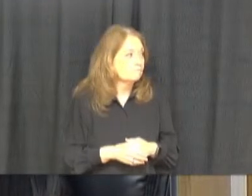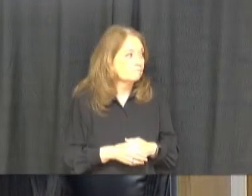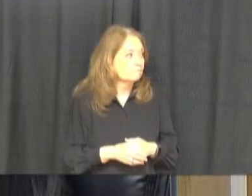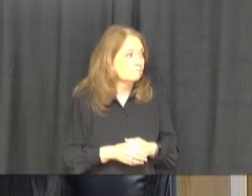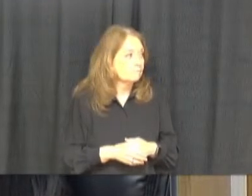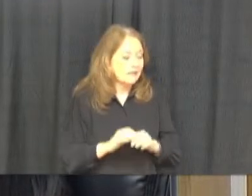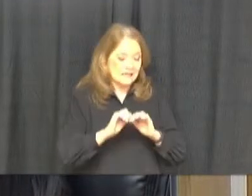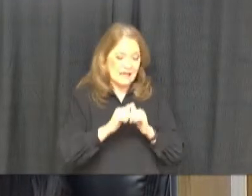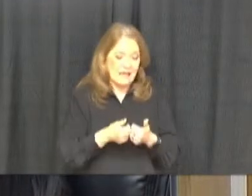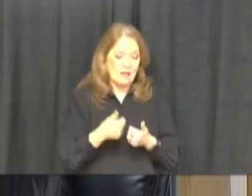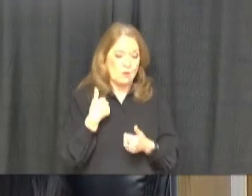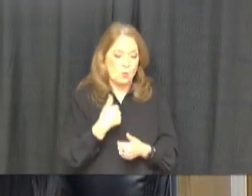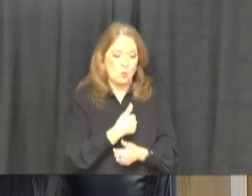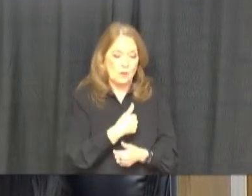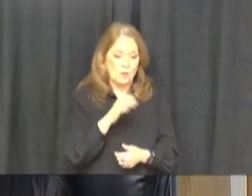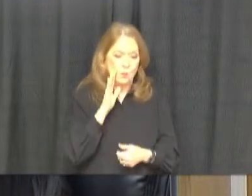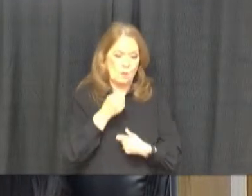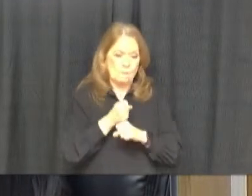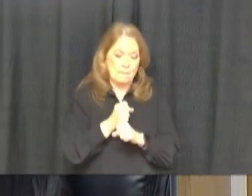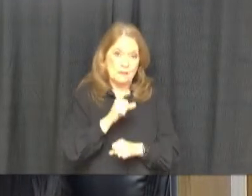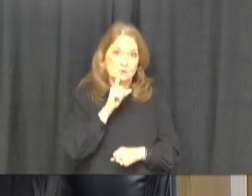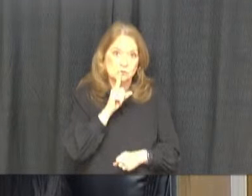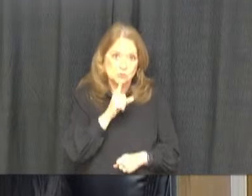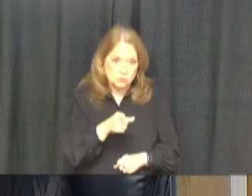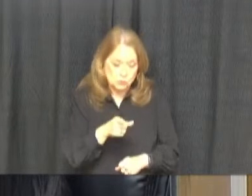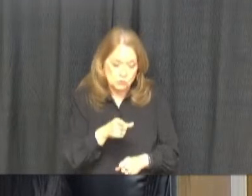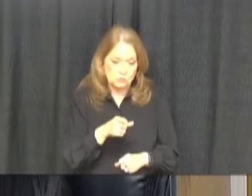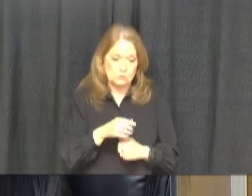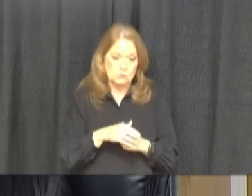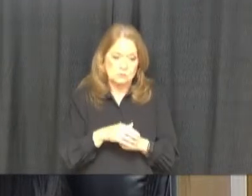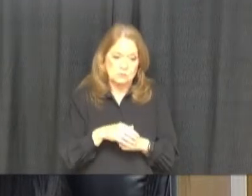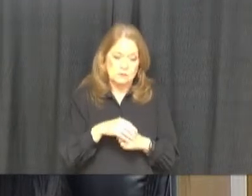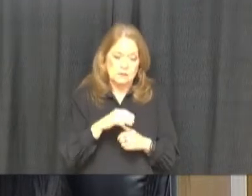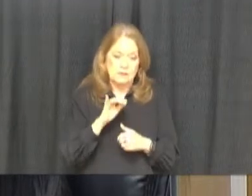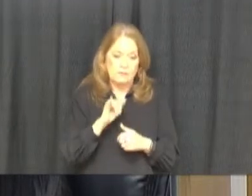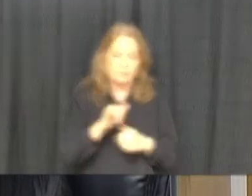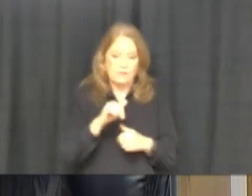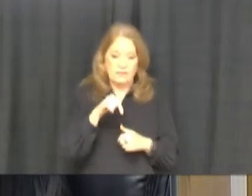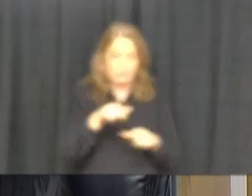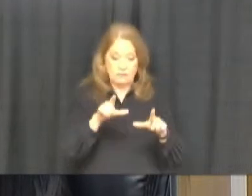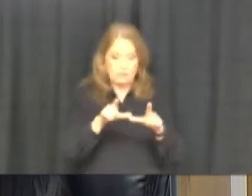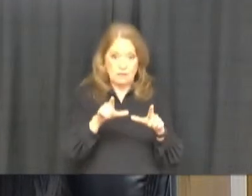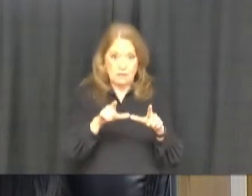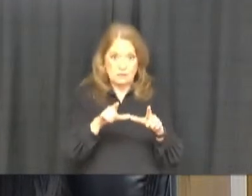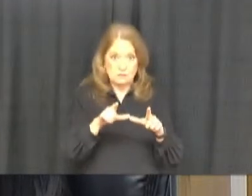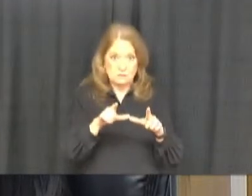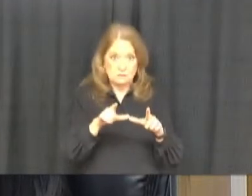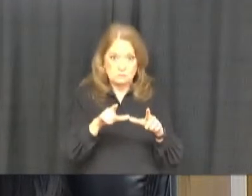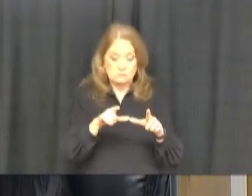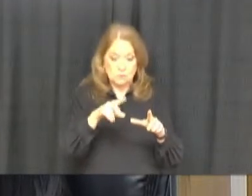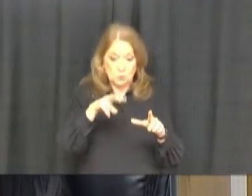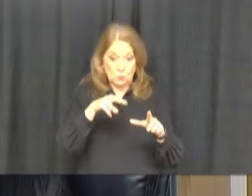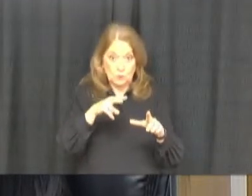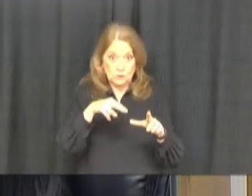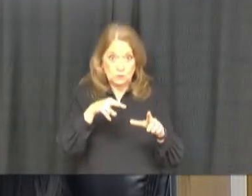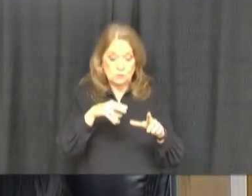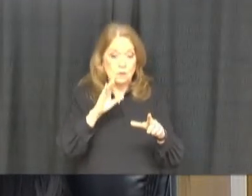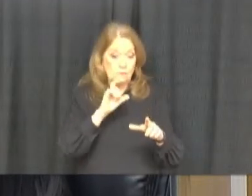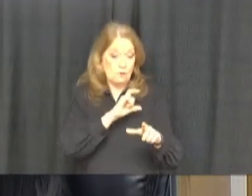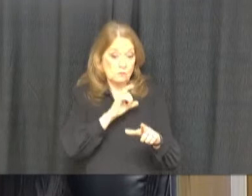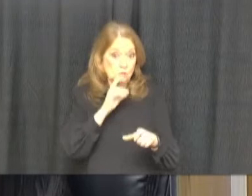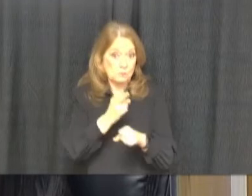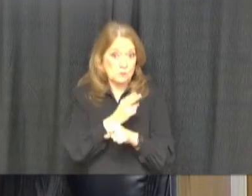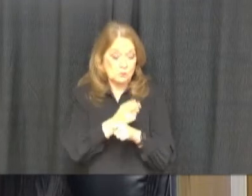and how are we going to make sure that these license plate readers, I guess the officers are going to be using